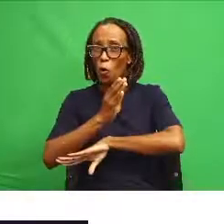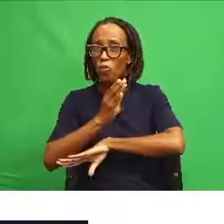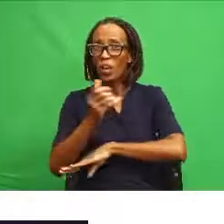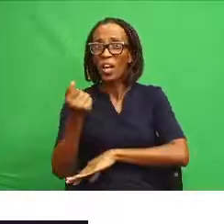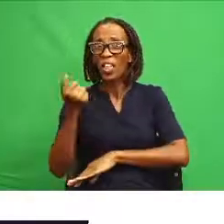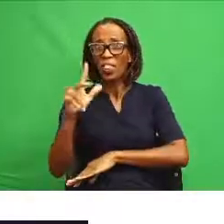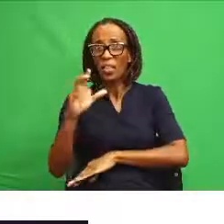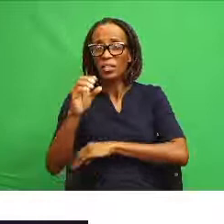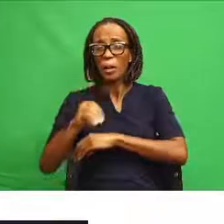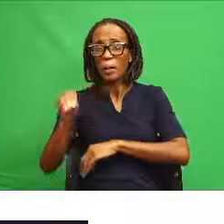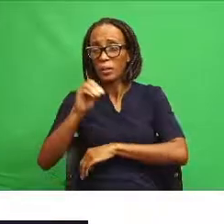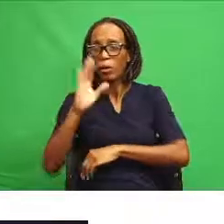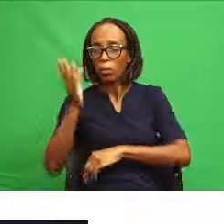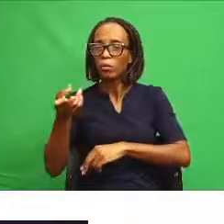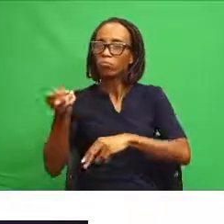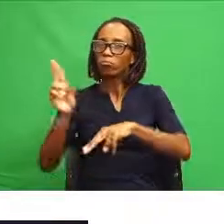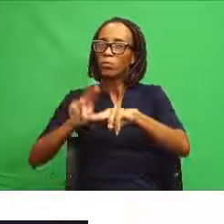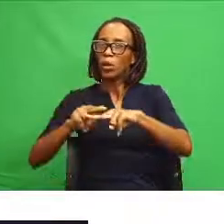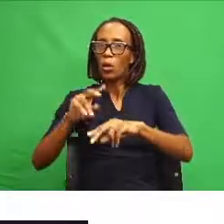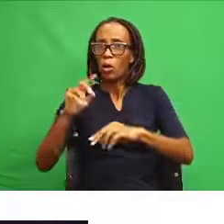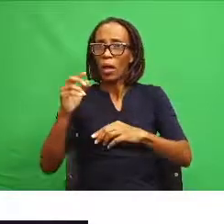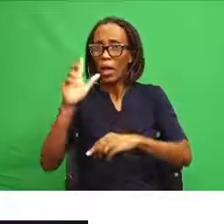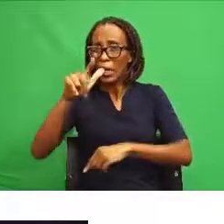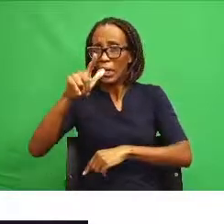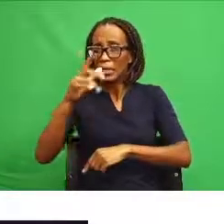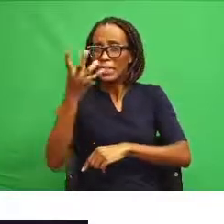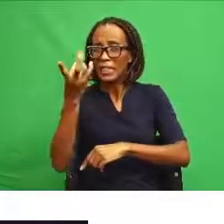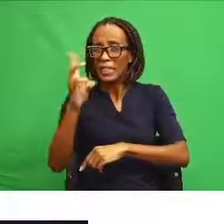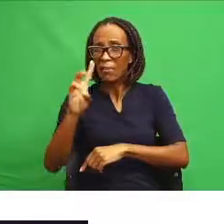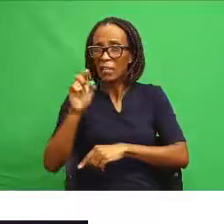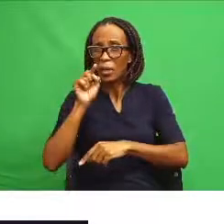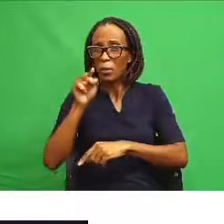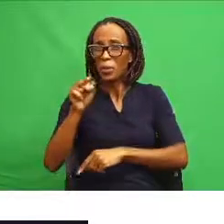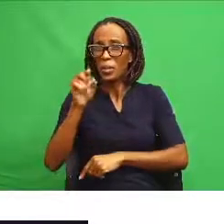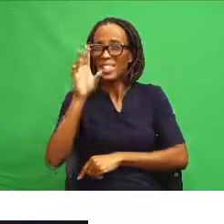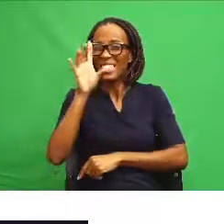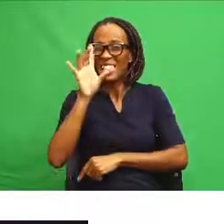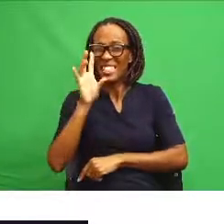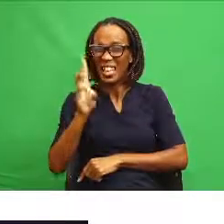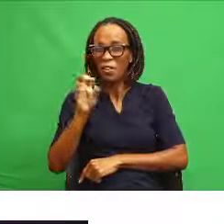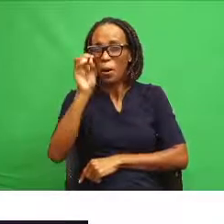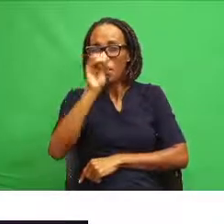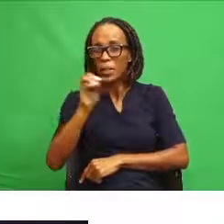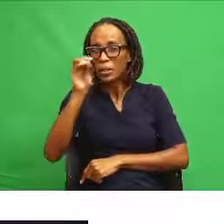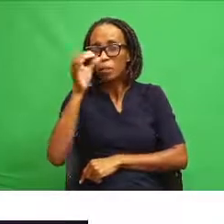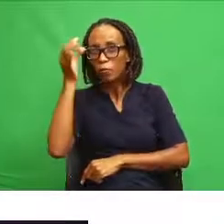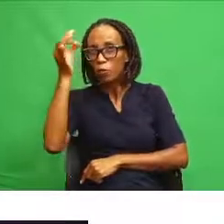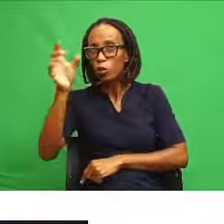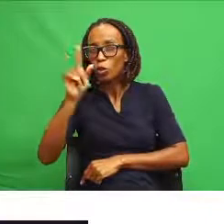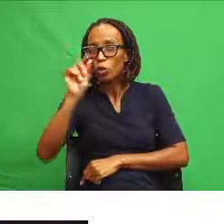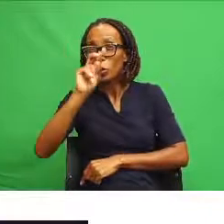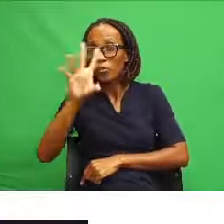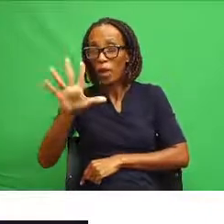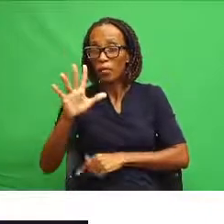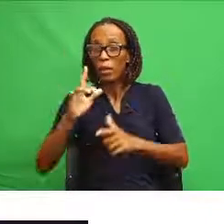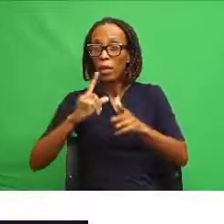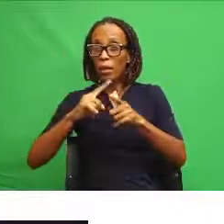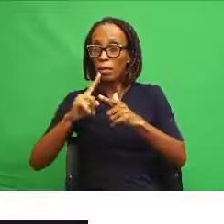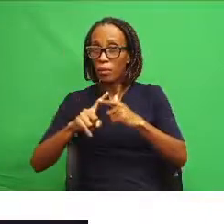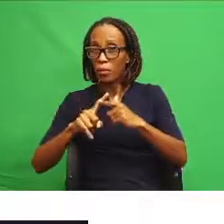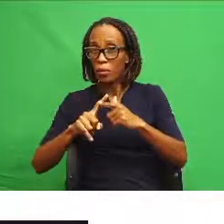percentage is projected to increase to 17.7% in 2025 and further grow